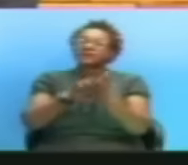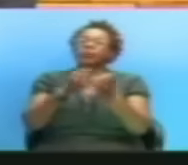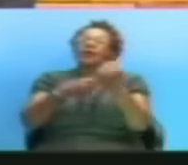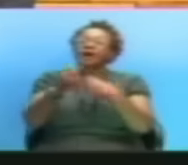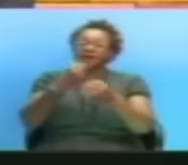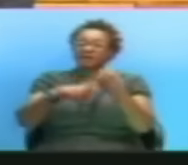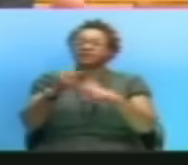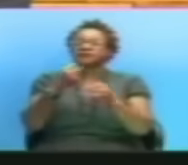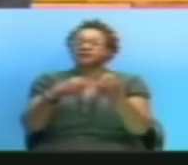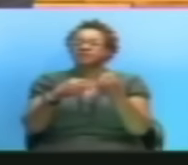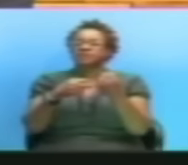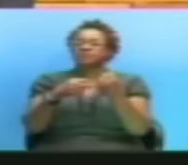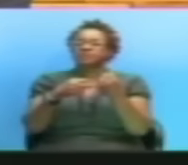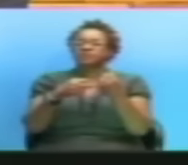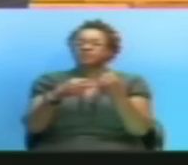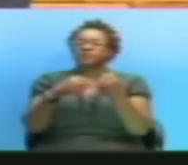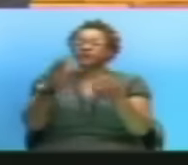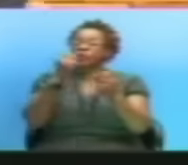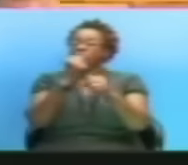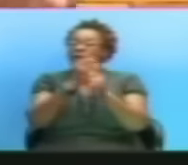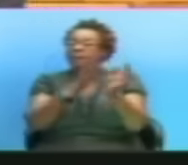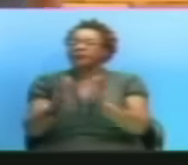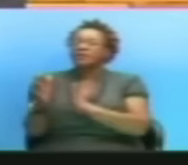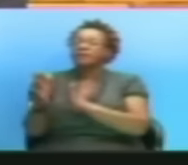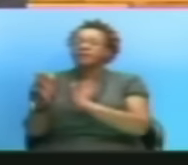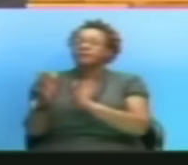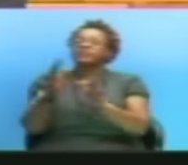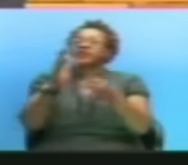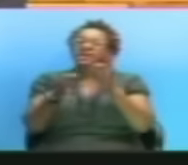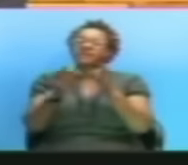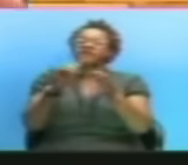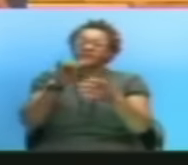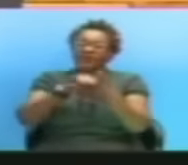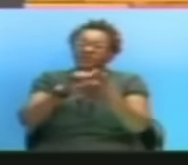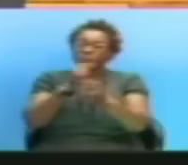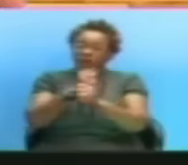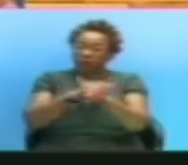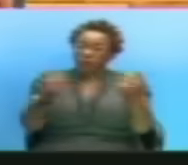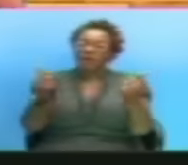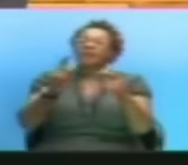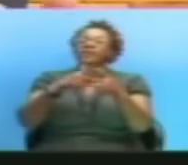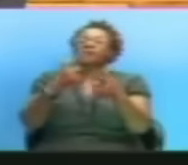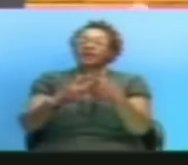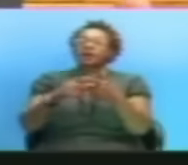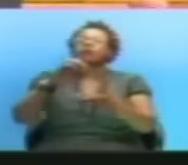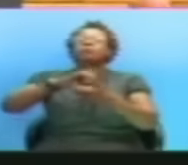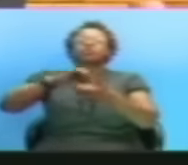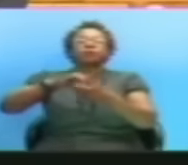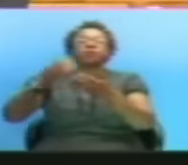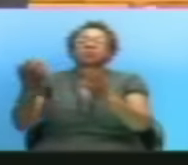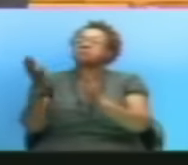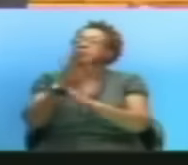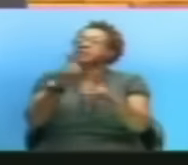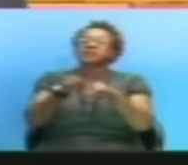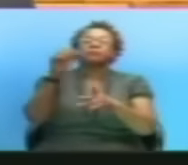act on that work plan, and if that goes through, Buru Buru will go back to what it